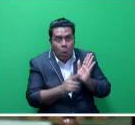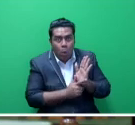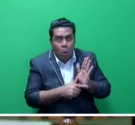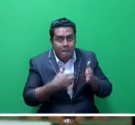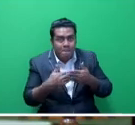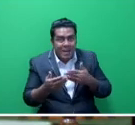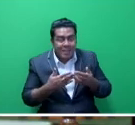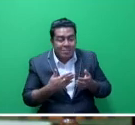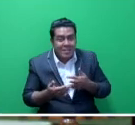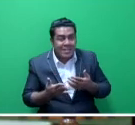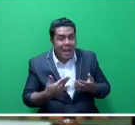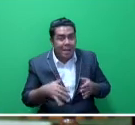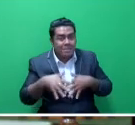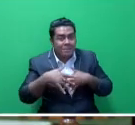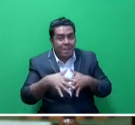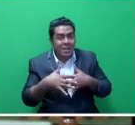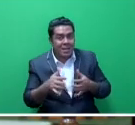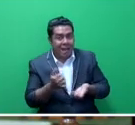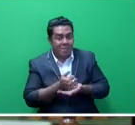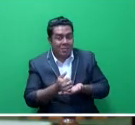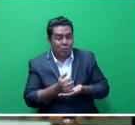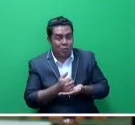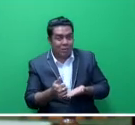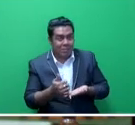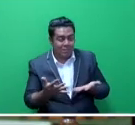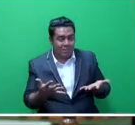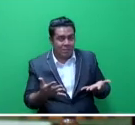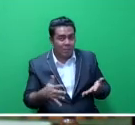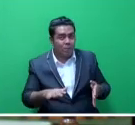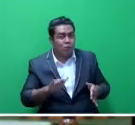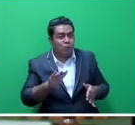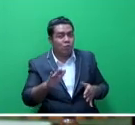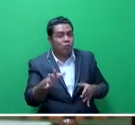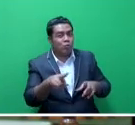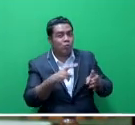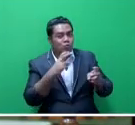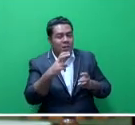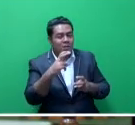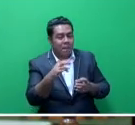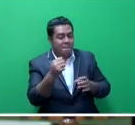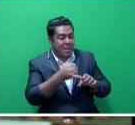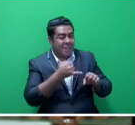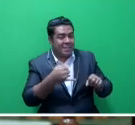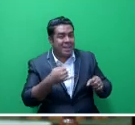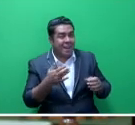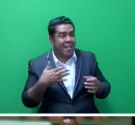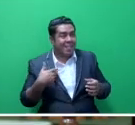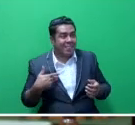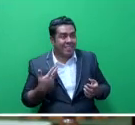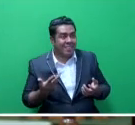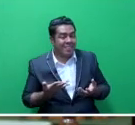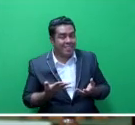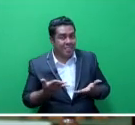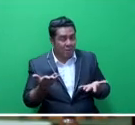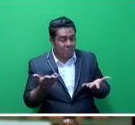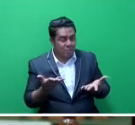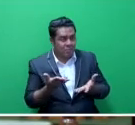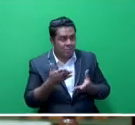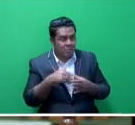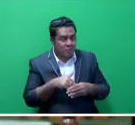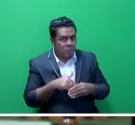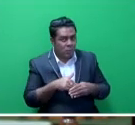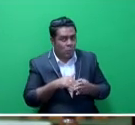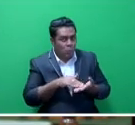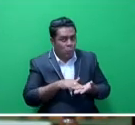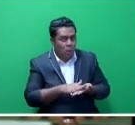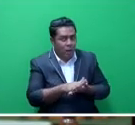management and public administration, and certain areas in teacher training, medicine and health, eligibility marks will be increased